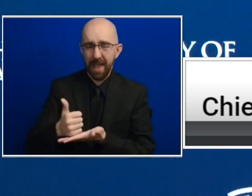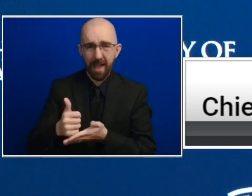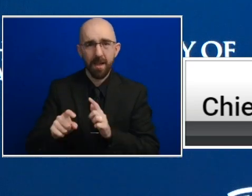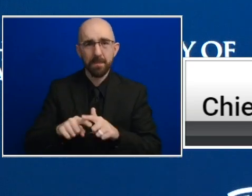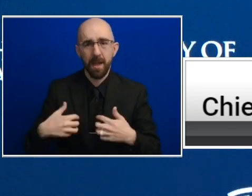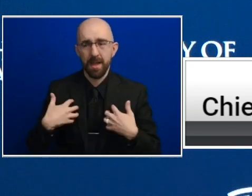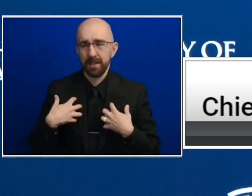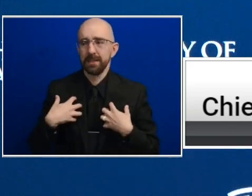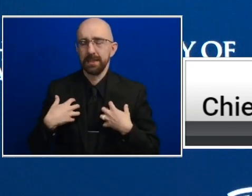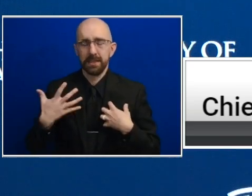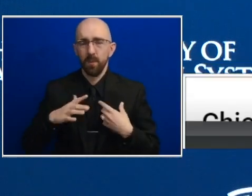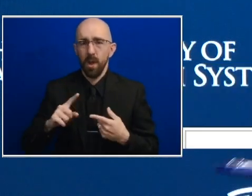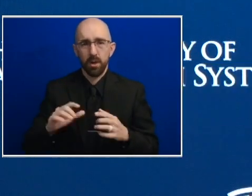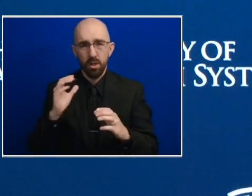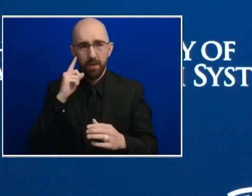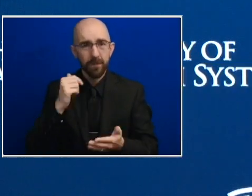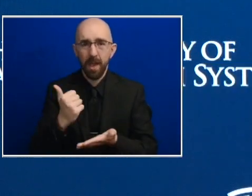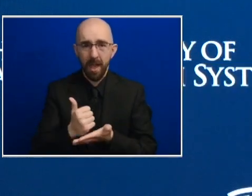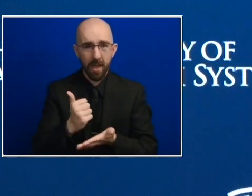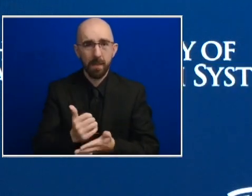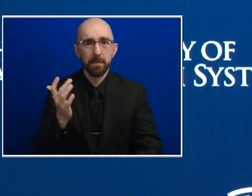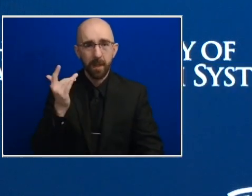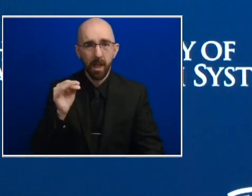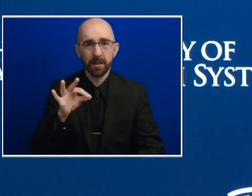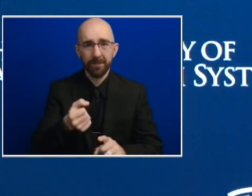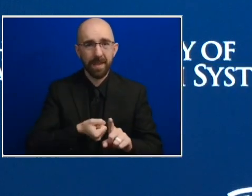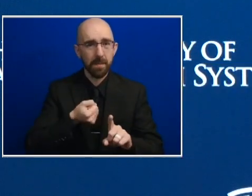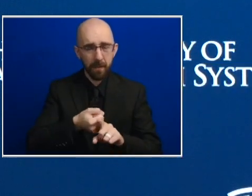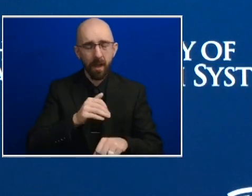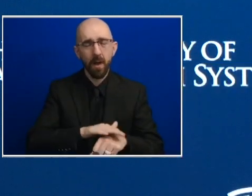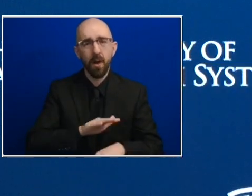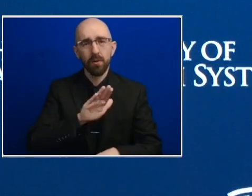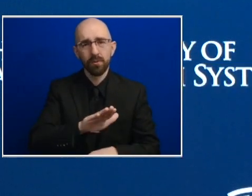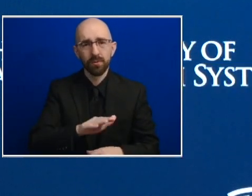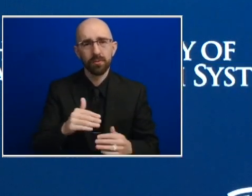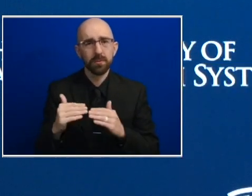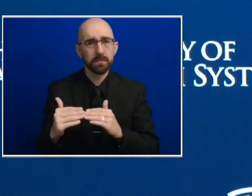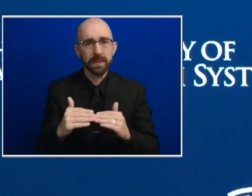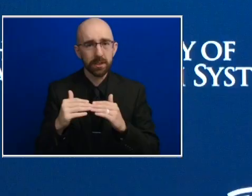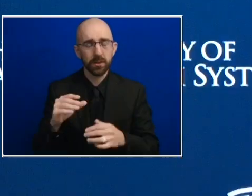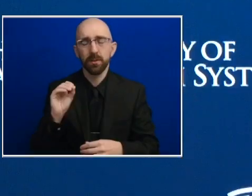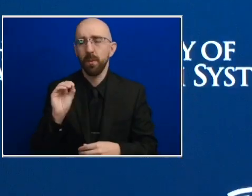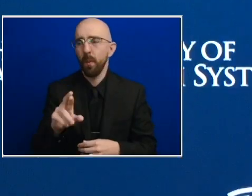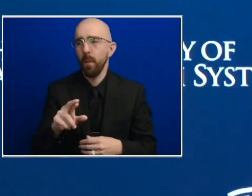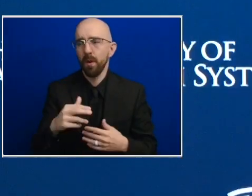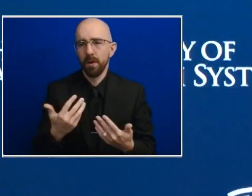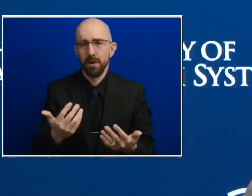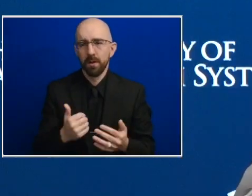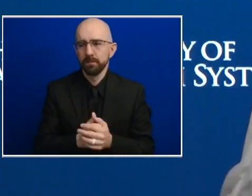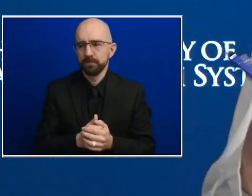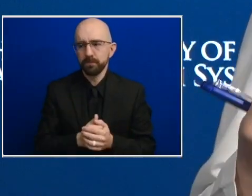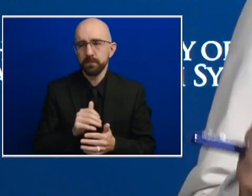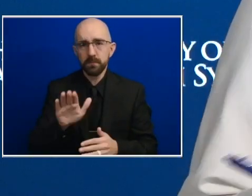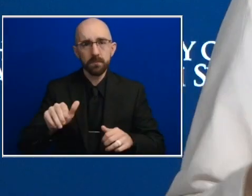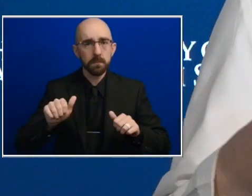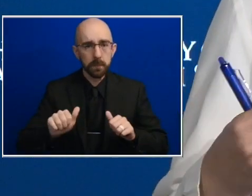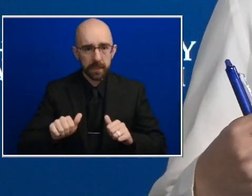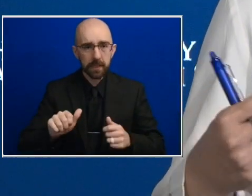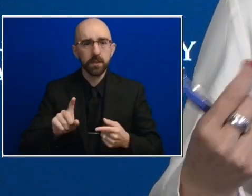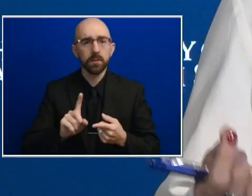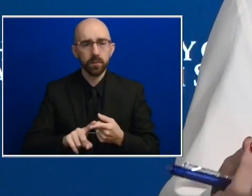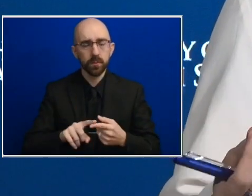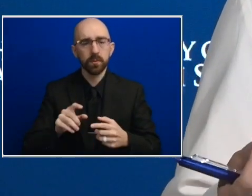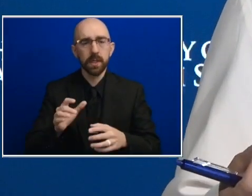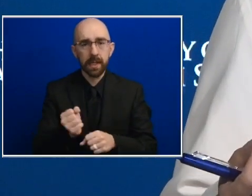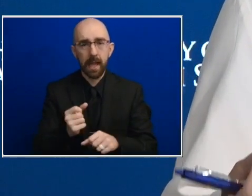seek help because of the impact it might have with her colleagues or as it related to her ability to get her license